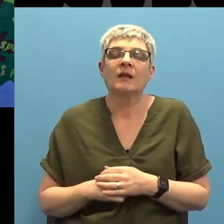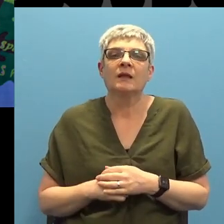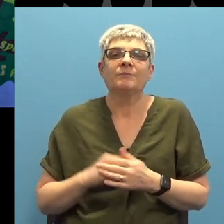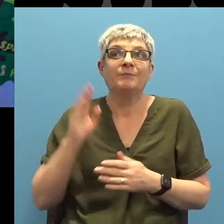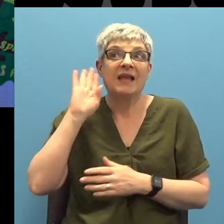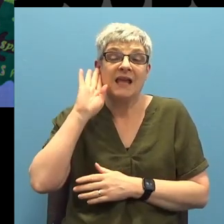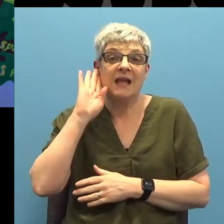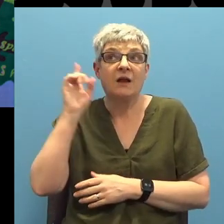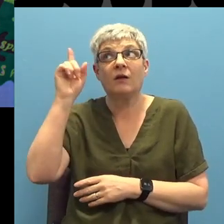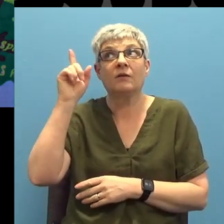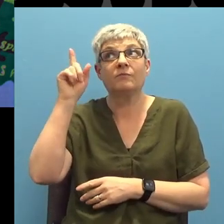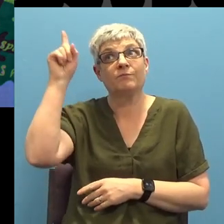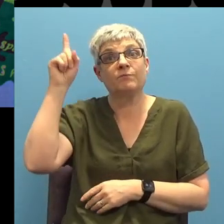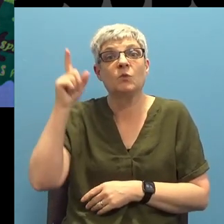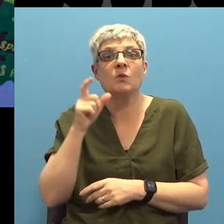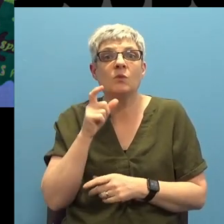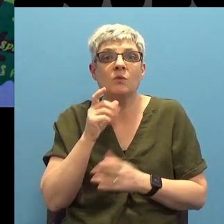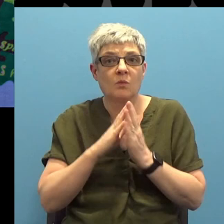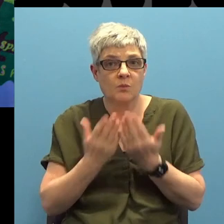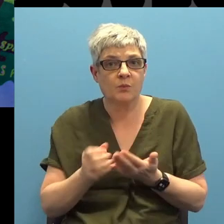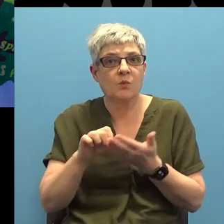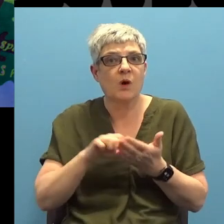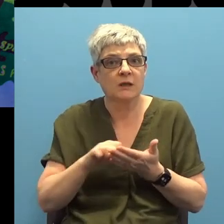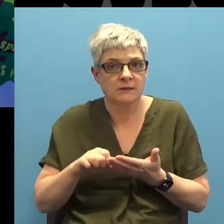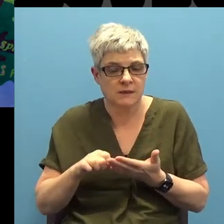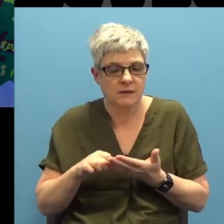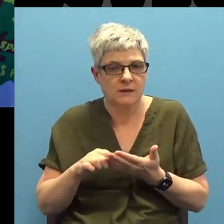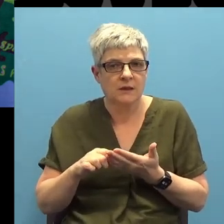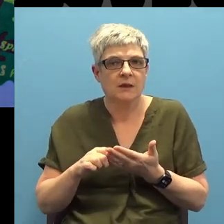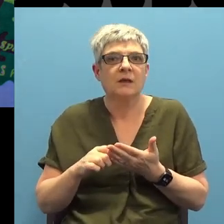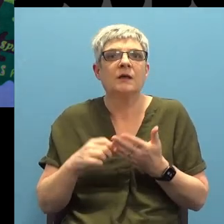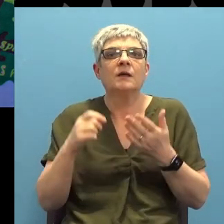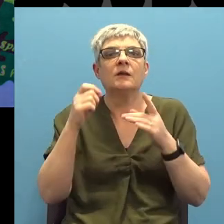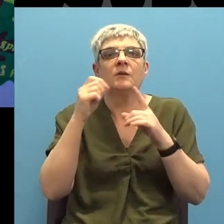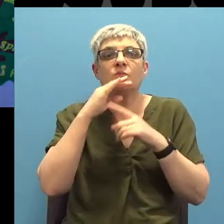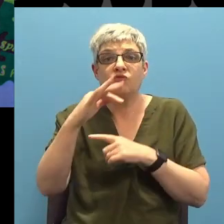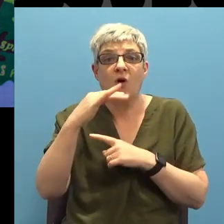Hear the word of God, verse given to the prophet Hosea.